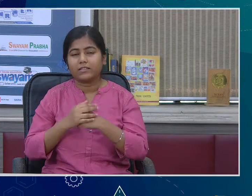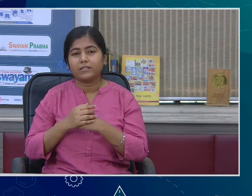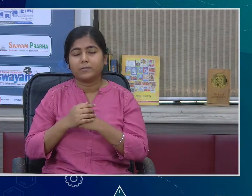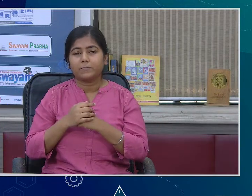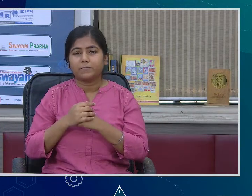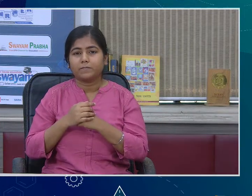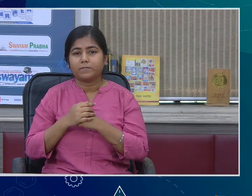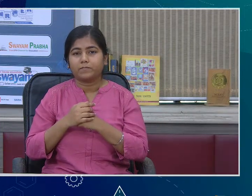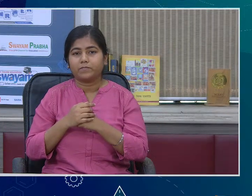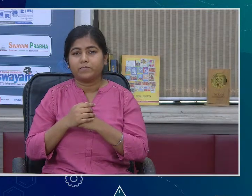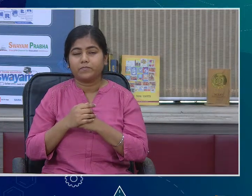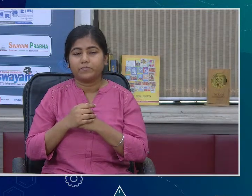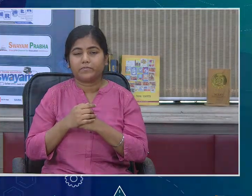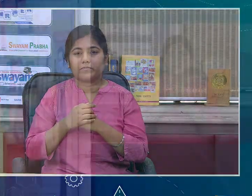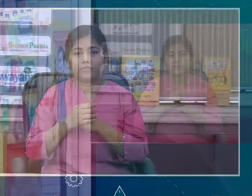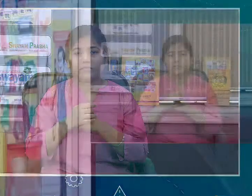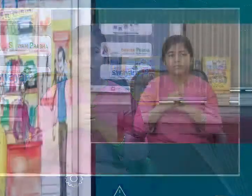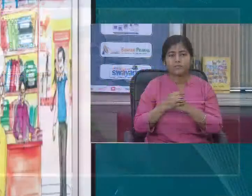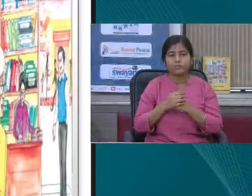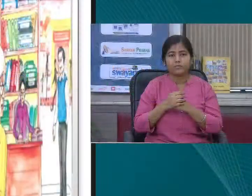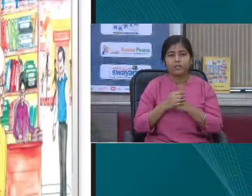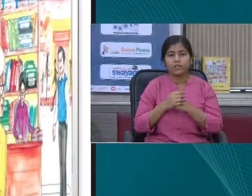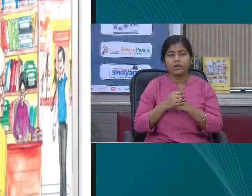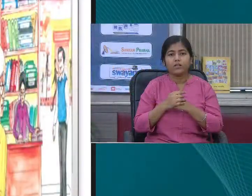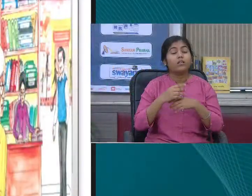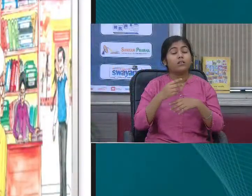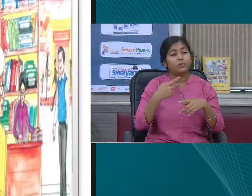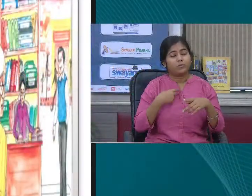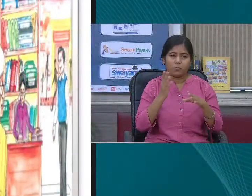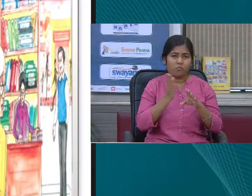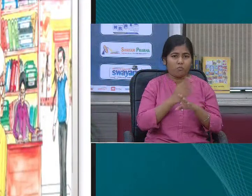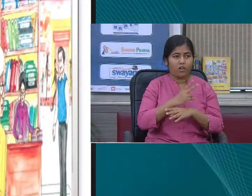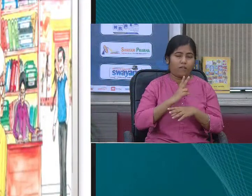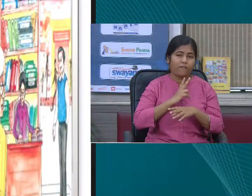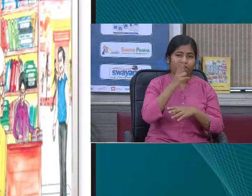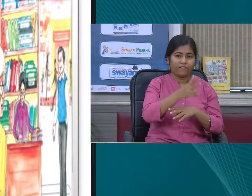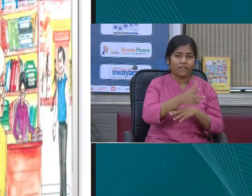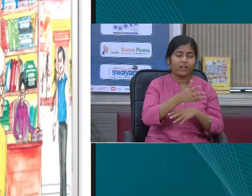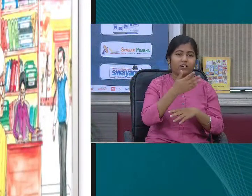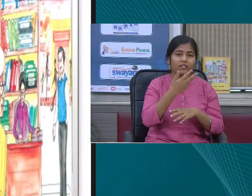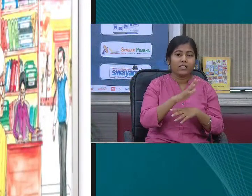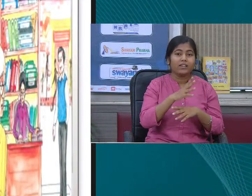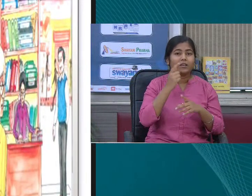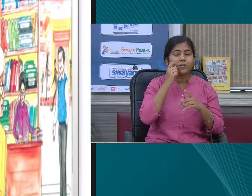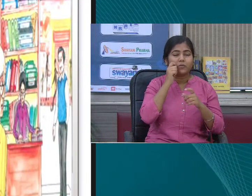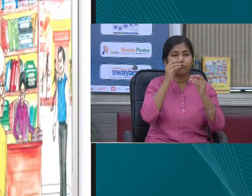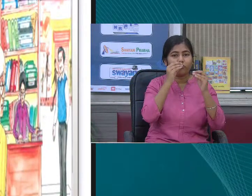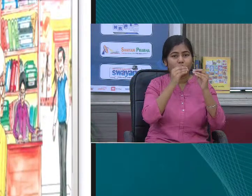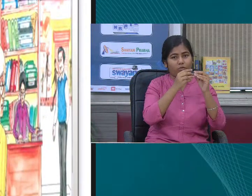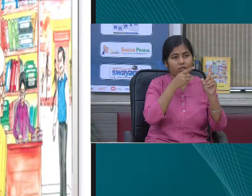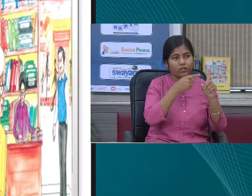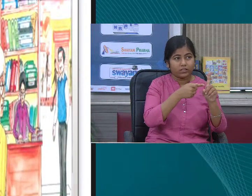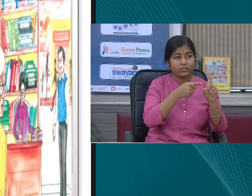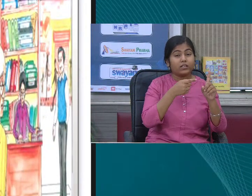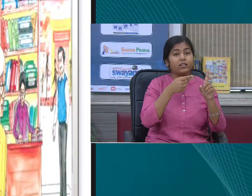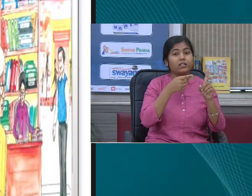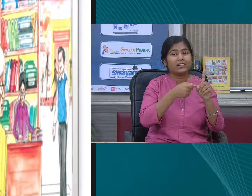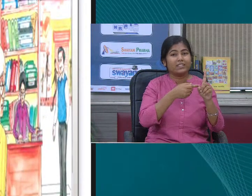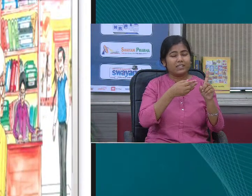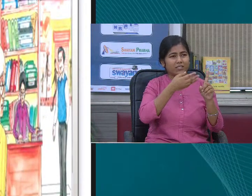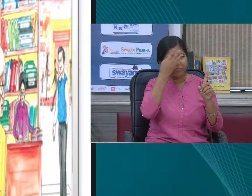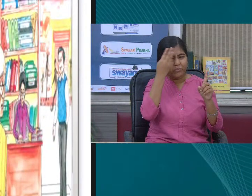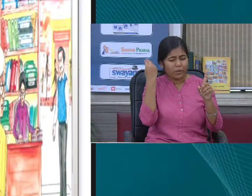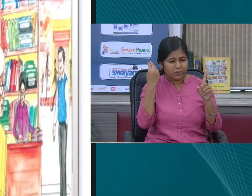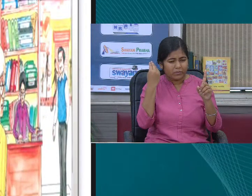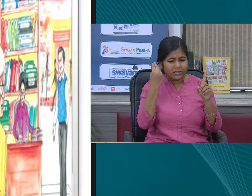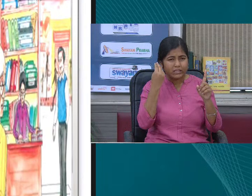Okay, thank you. Yeah. So, you know, I've already told you that Bepin Choudhury, Lapse of Memory, is a very amusing